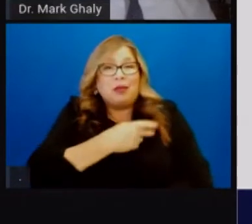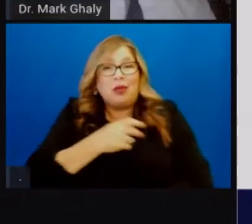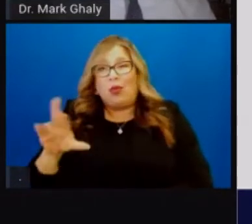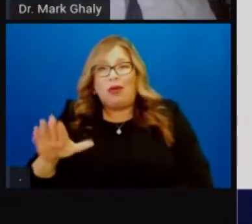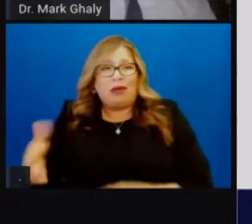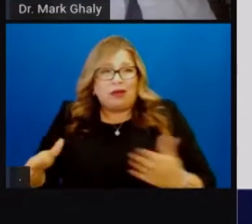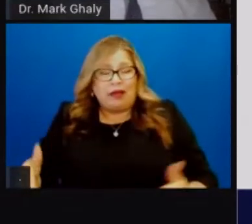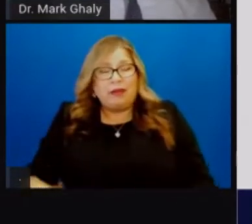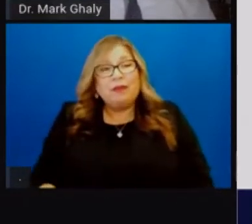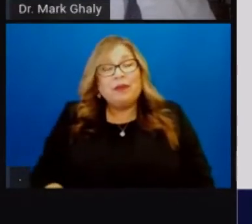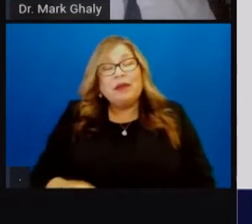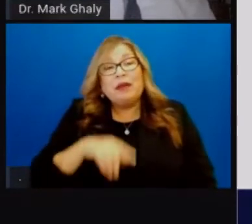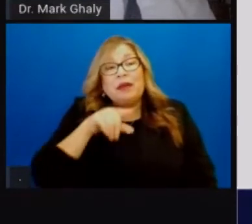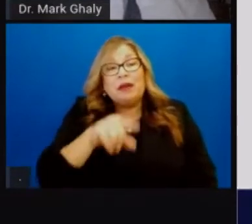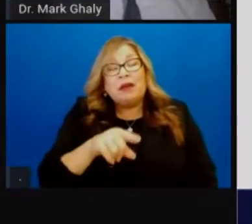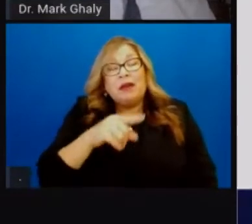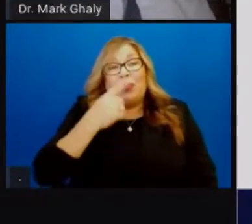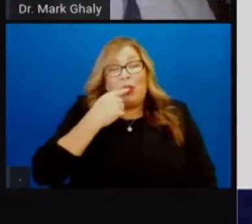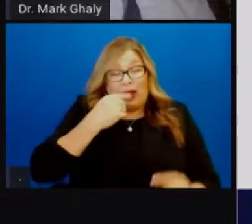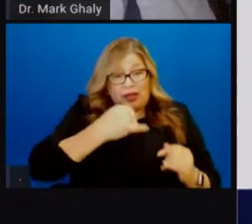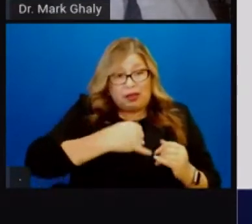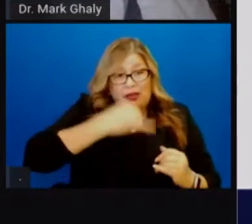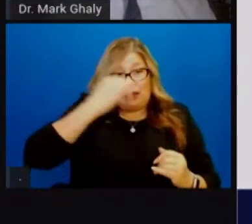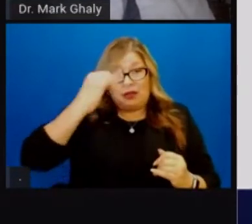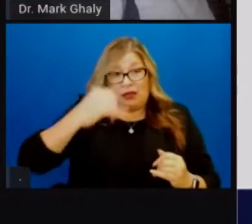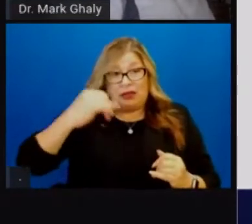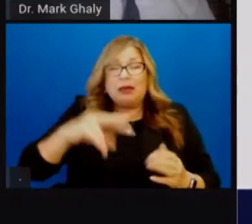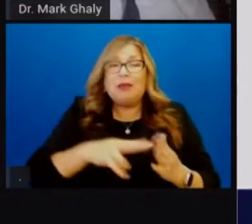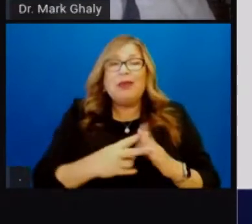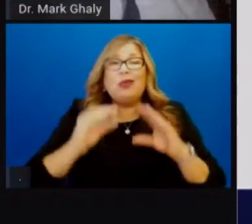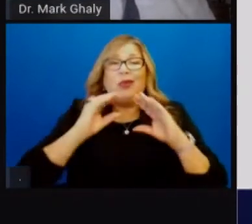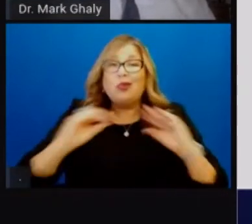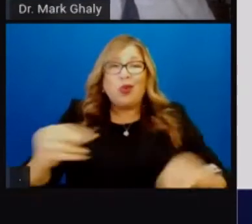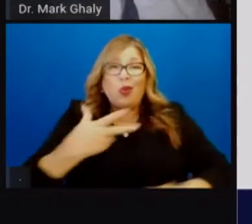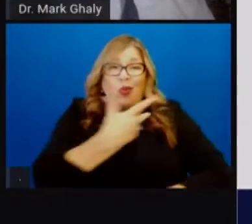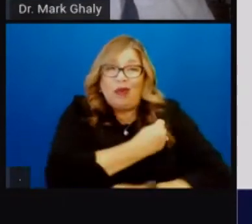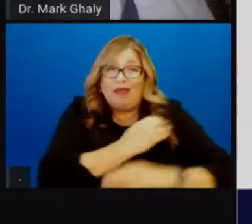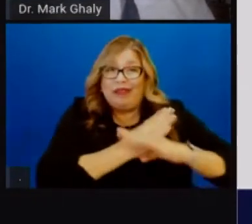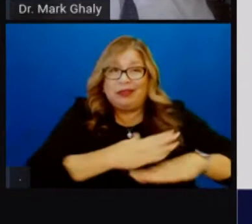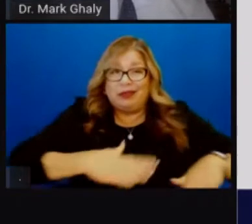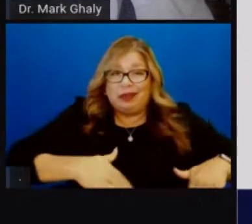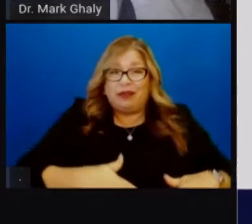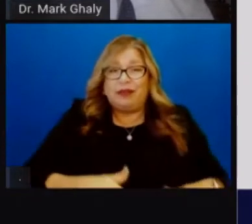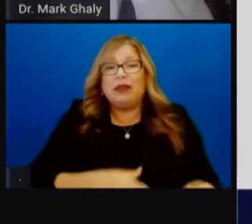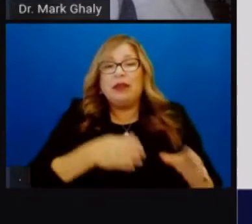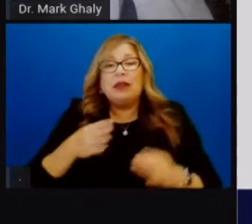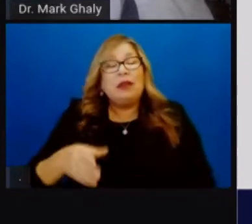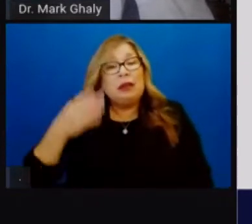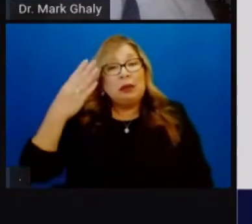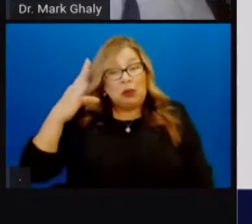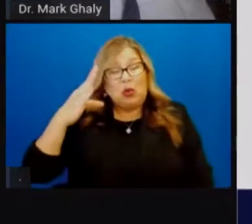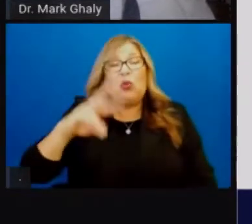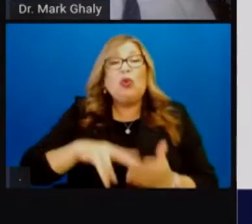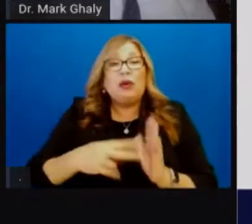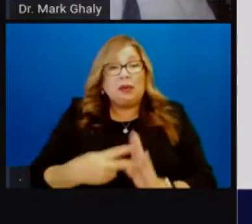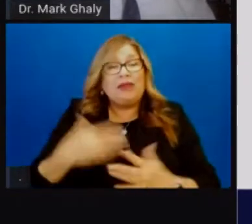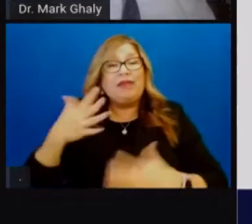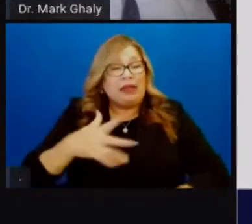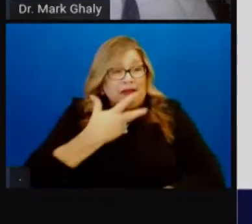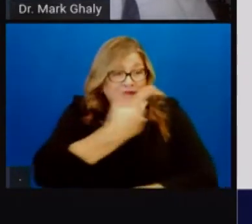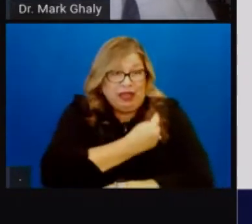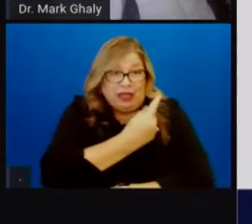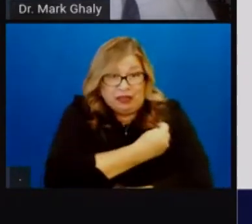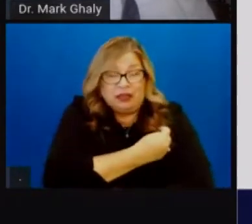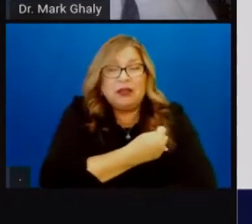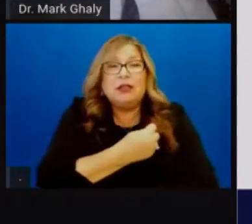unvaccinated line. And the two lower lines, the blue and the green, are vaccinated but not boosted, and vaccinated and boosted.